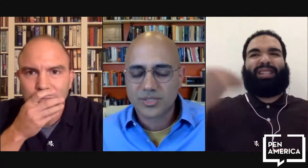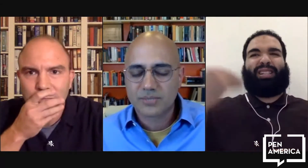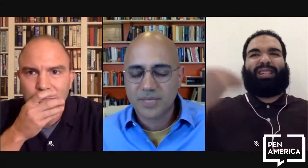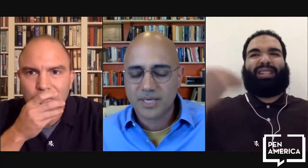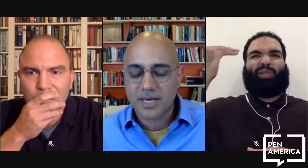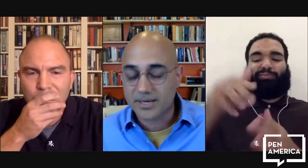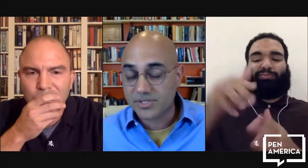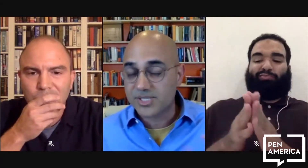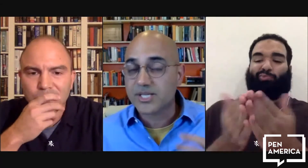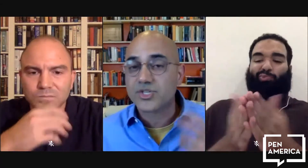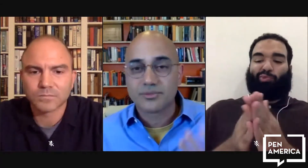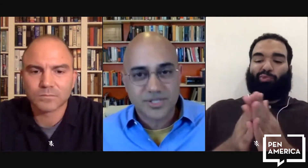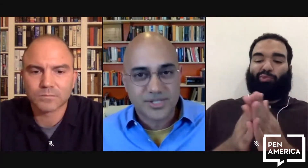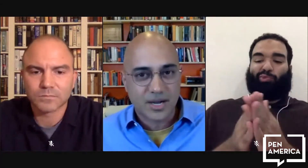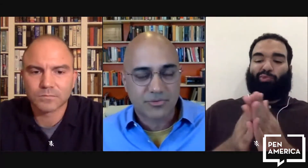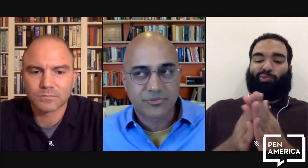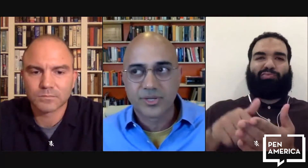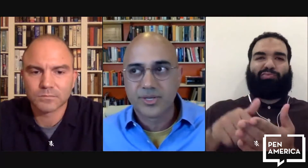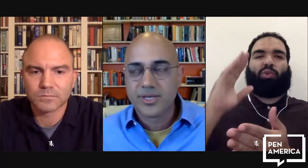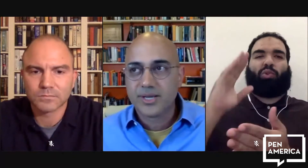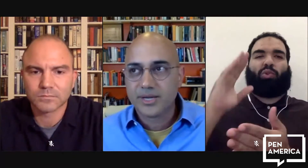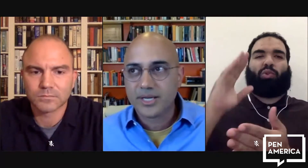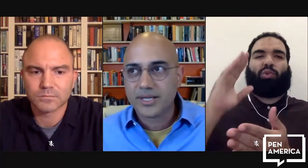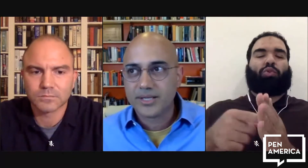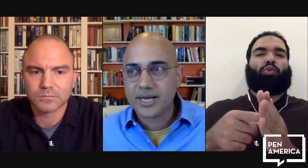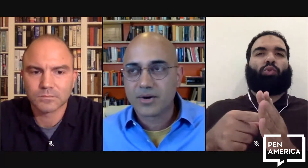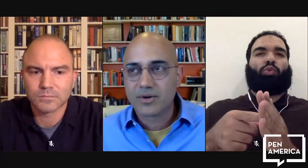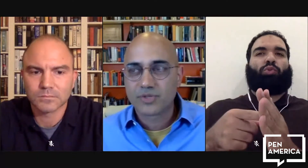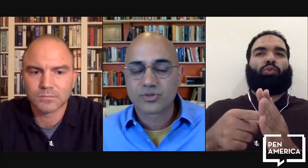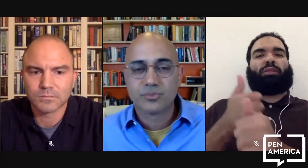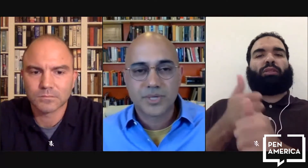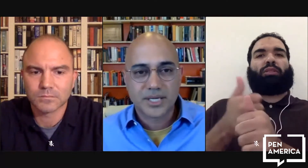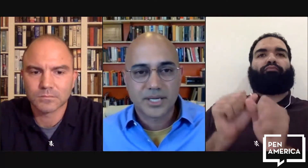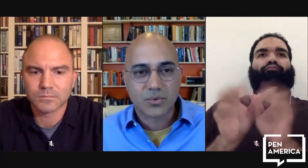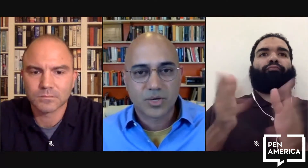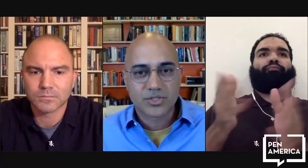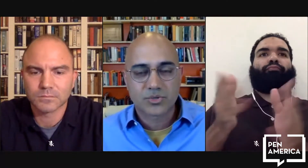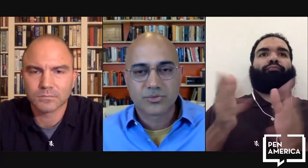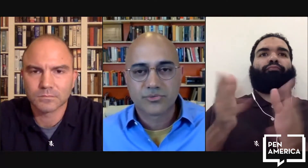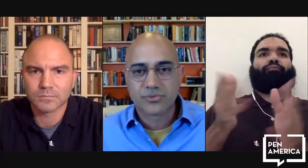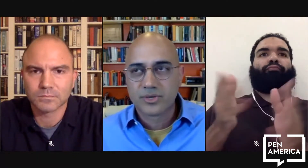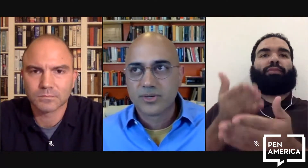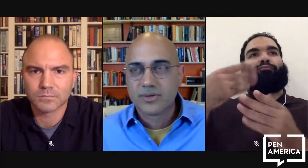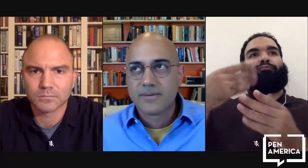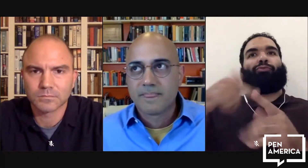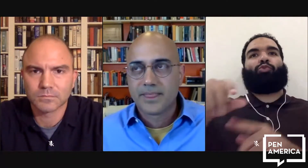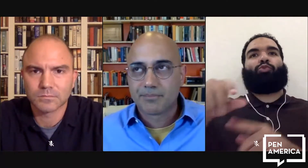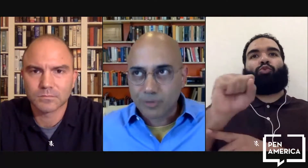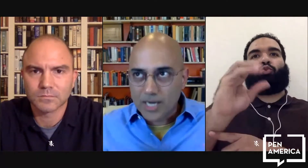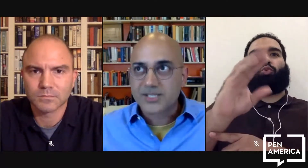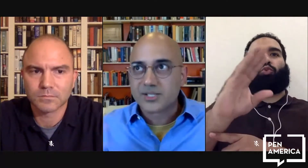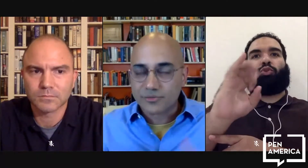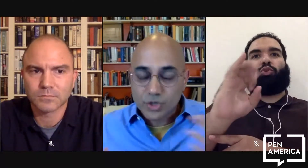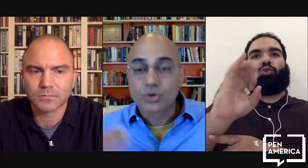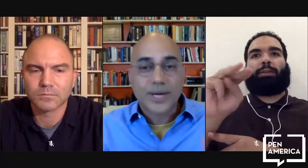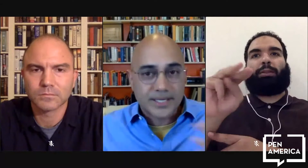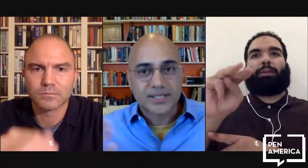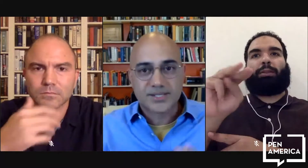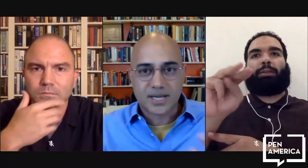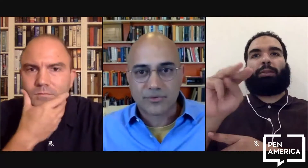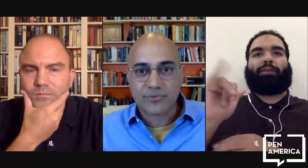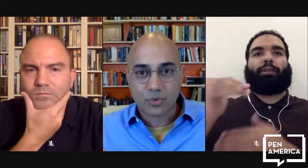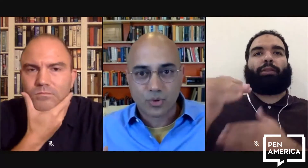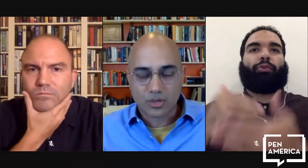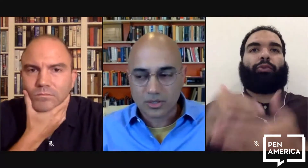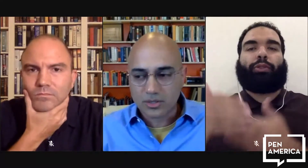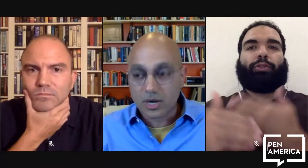going to be a kind of staging of the self in the era of social media, where the process of curating the